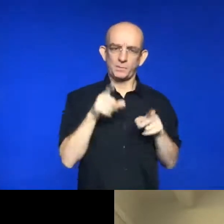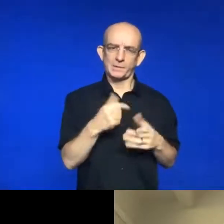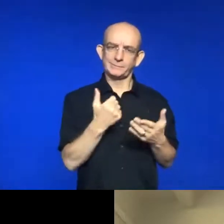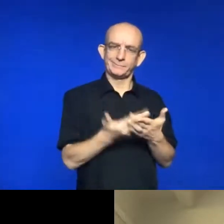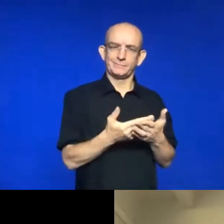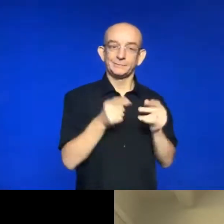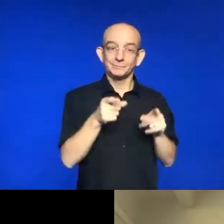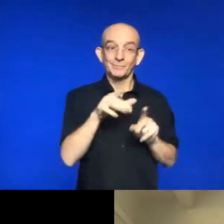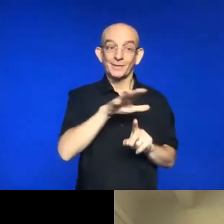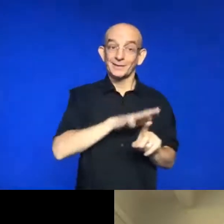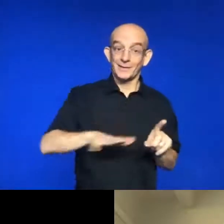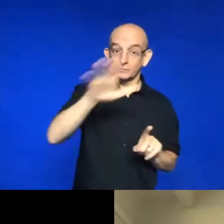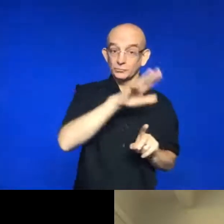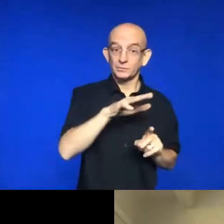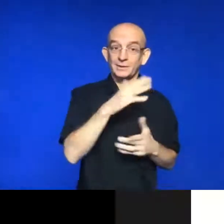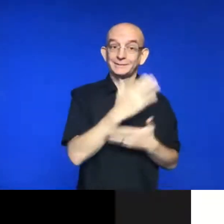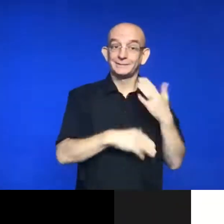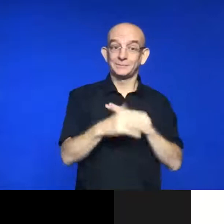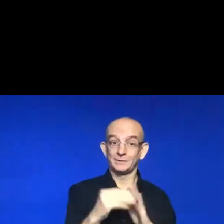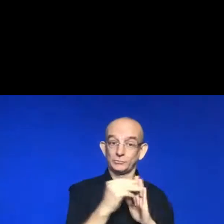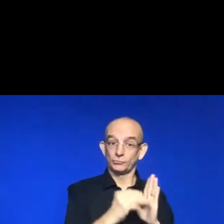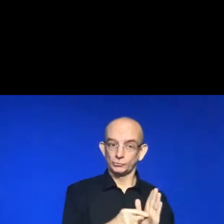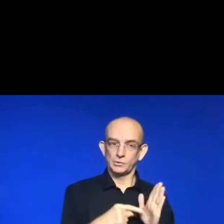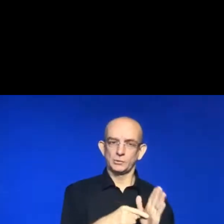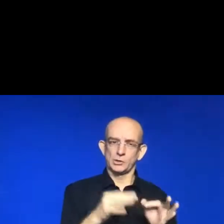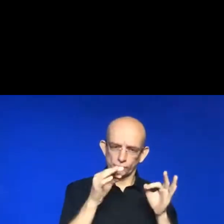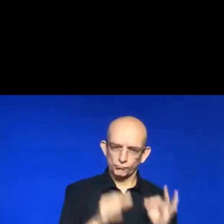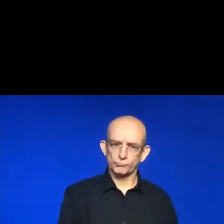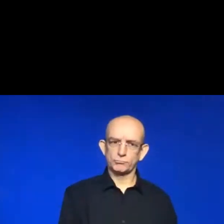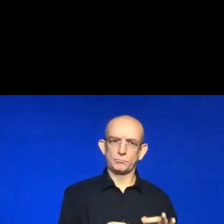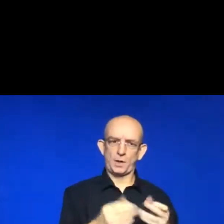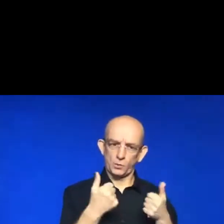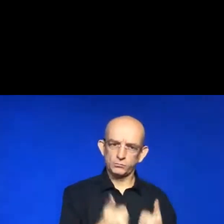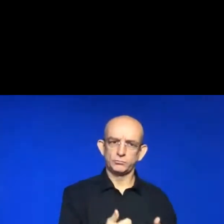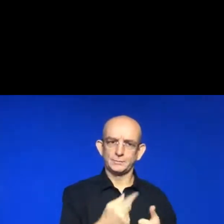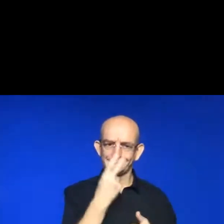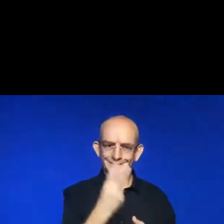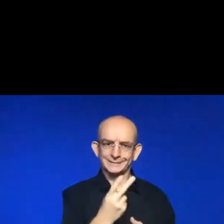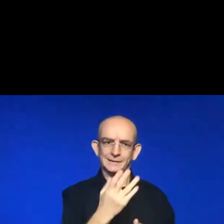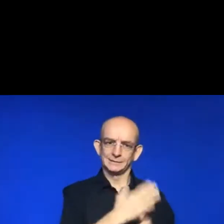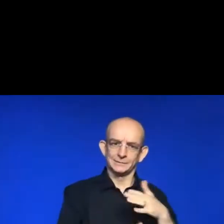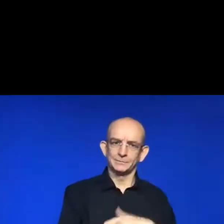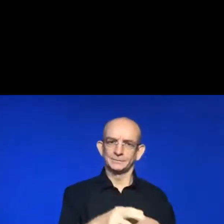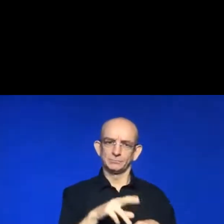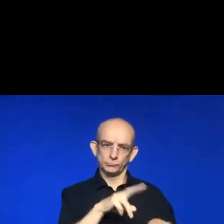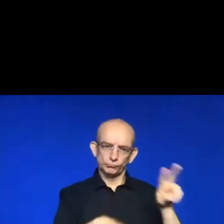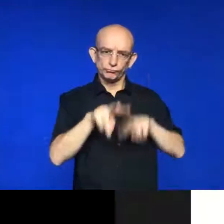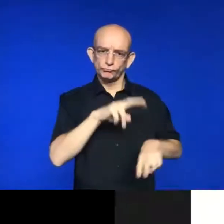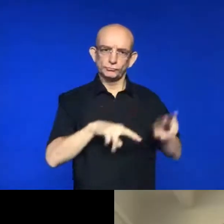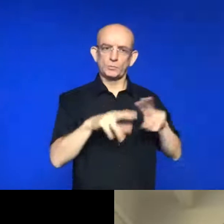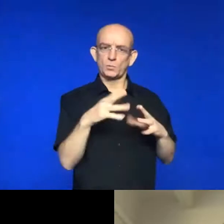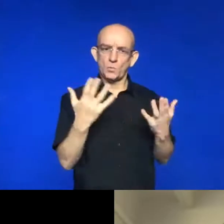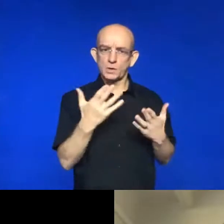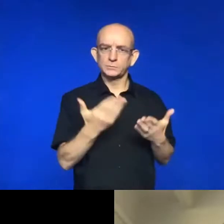support requirement of persons with disabilities. You want to know in the population who needs personal assistance, who needs sign